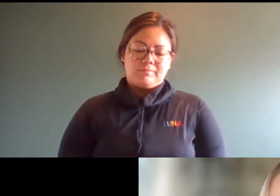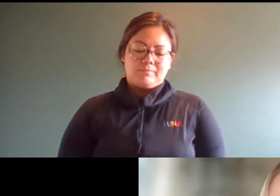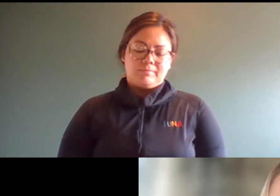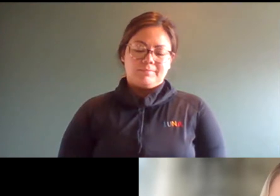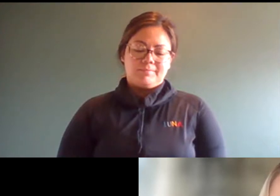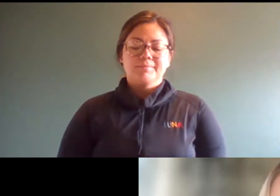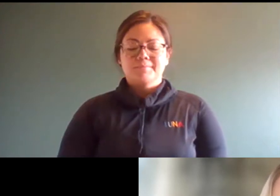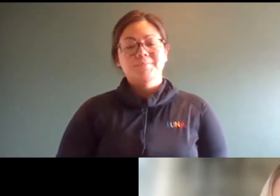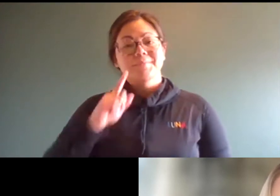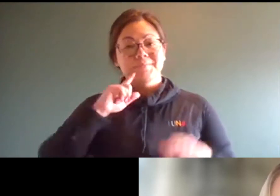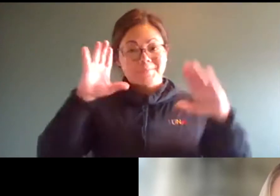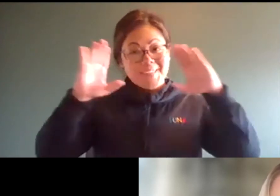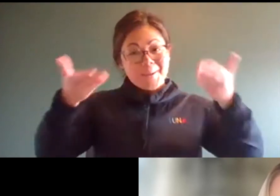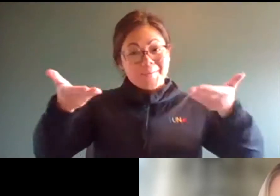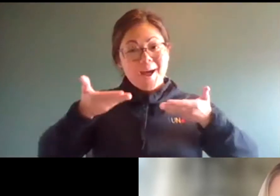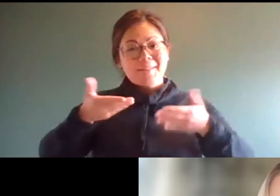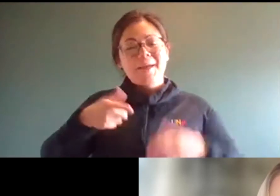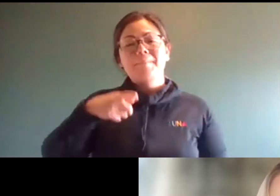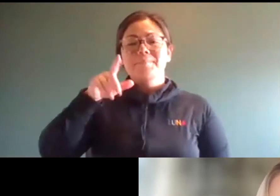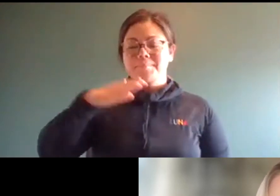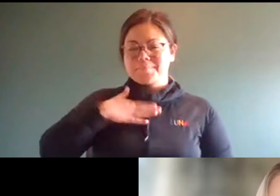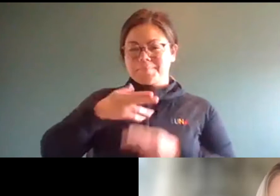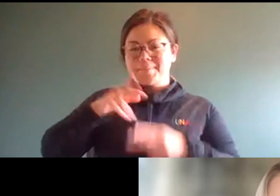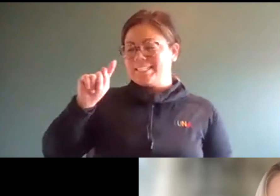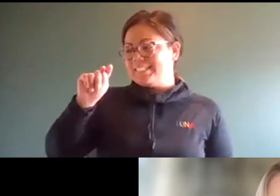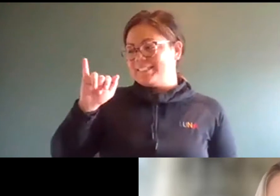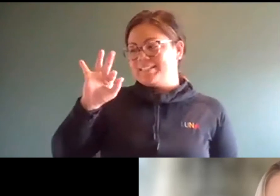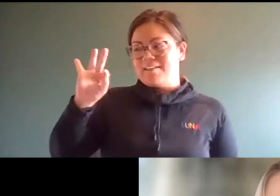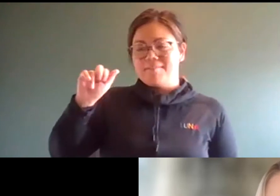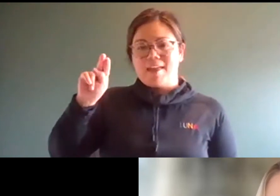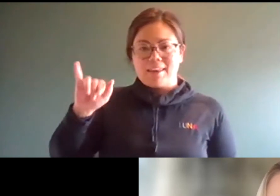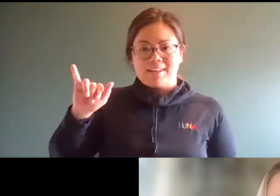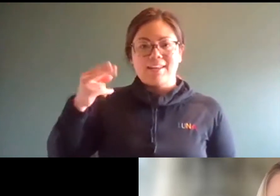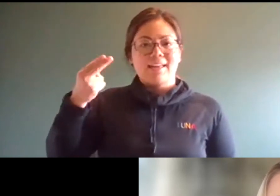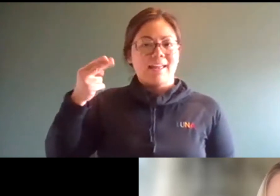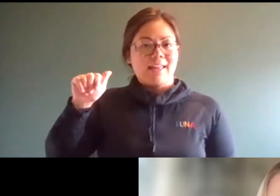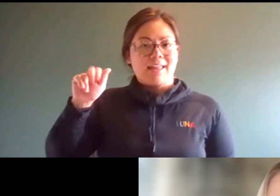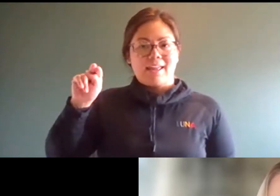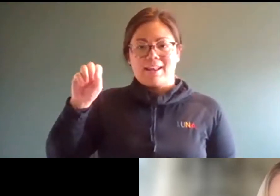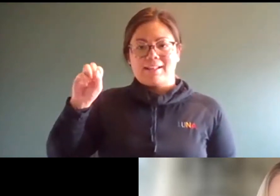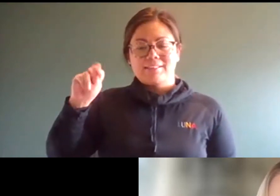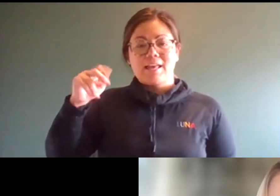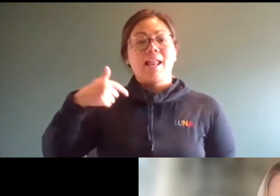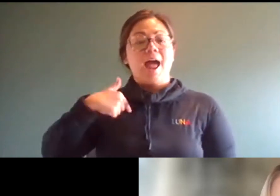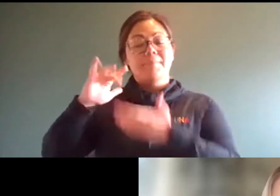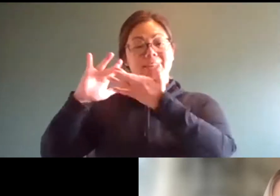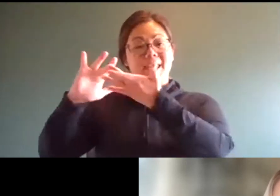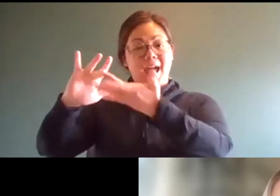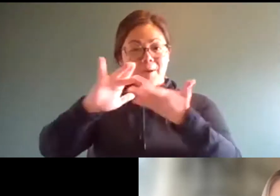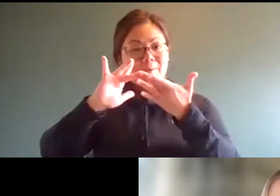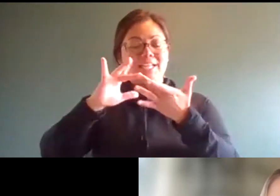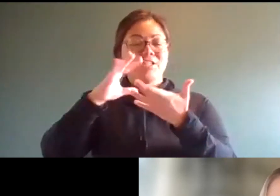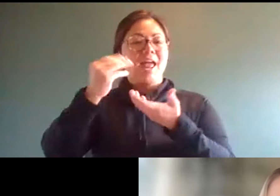All right, well, welcome. My name is Tiffany Hansen. I am the Outreach and Engagement Manager with